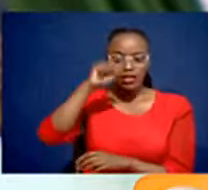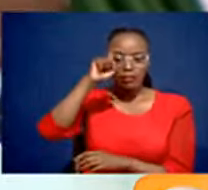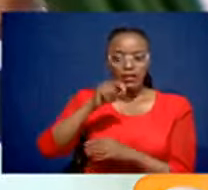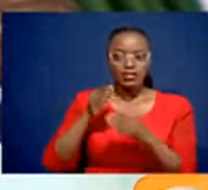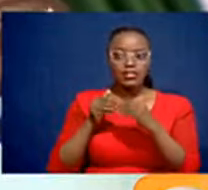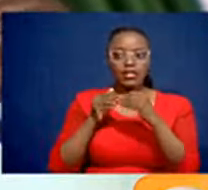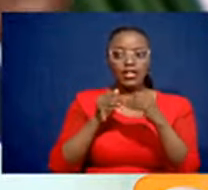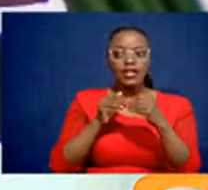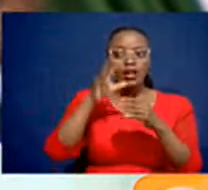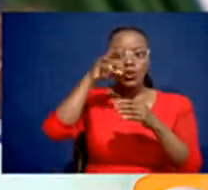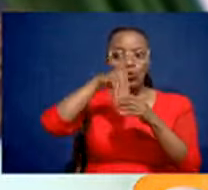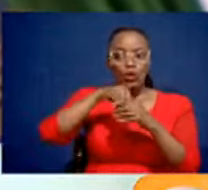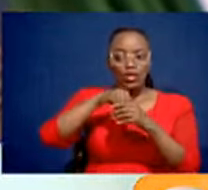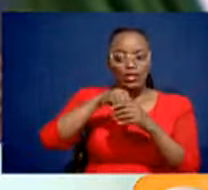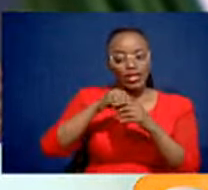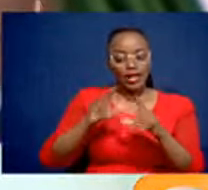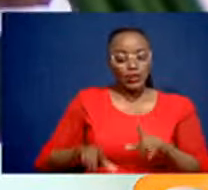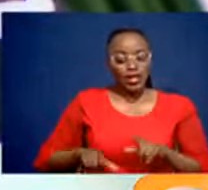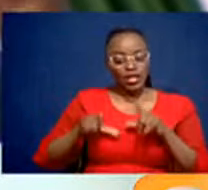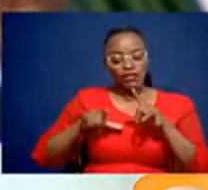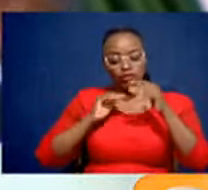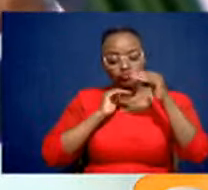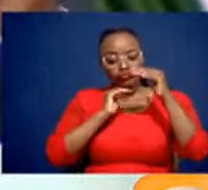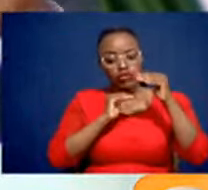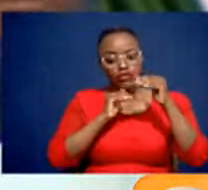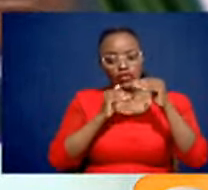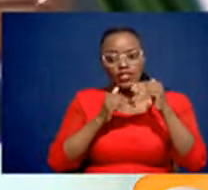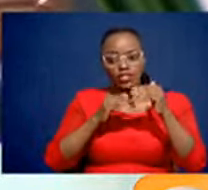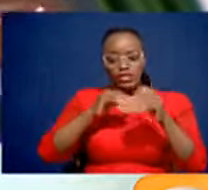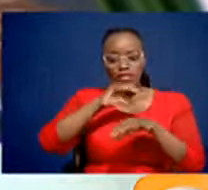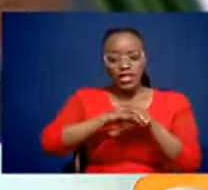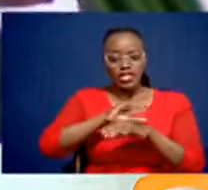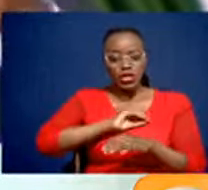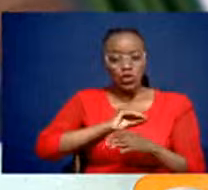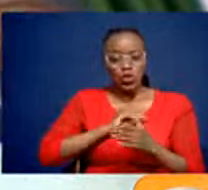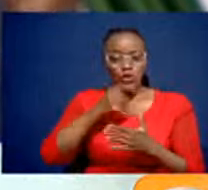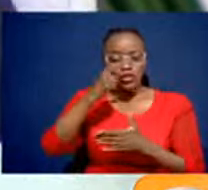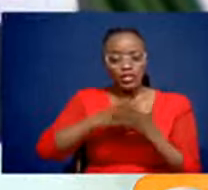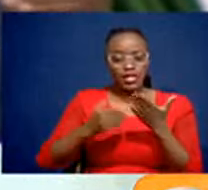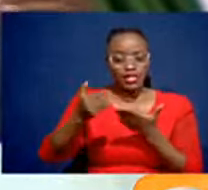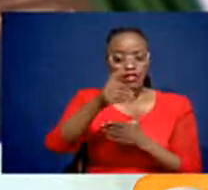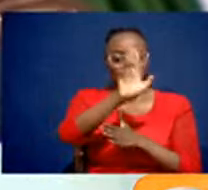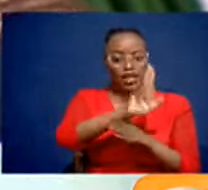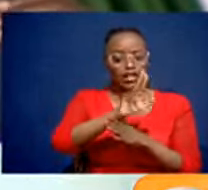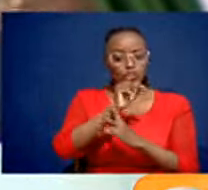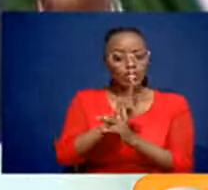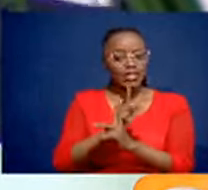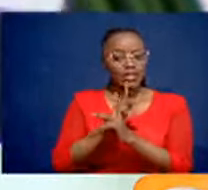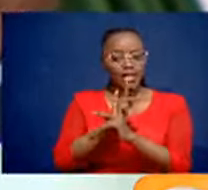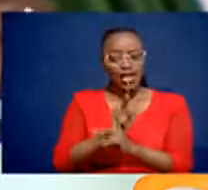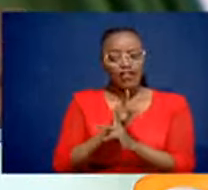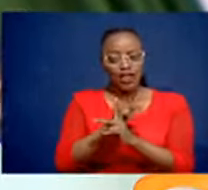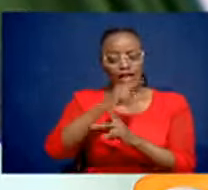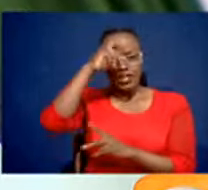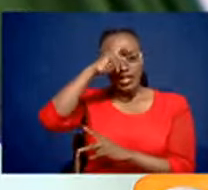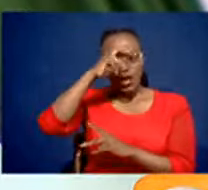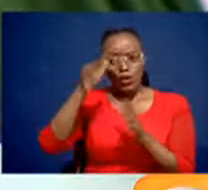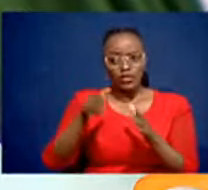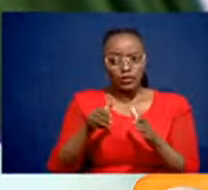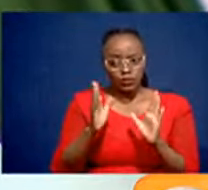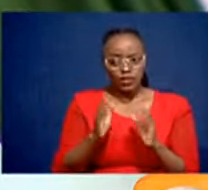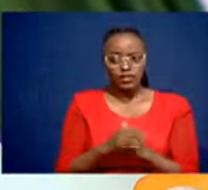live within our means by raising our own revenue and spending it carefully and wisely.